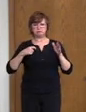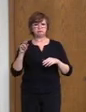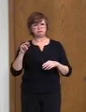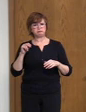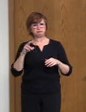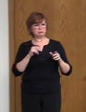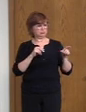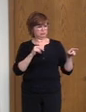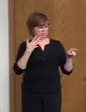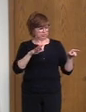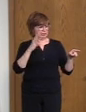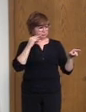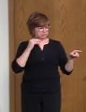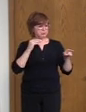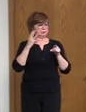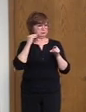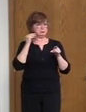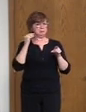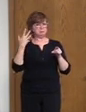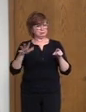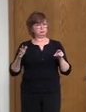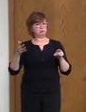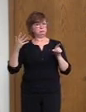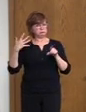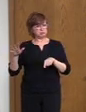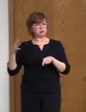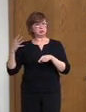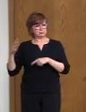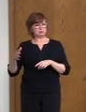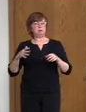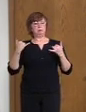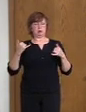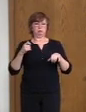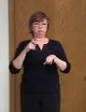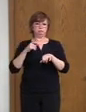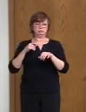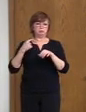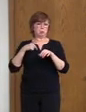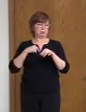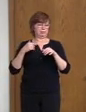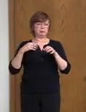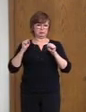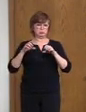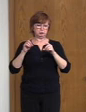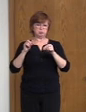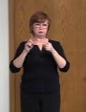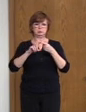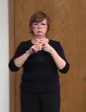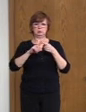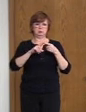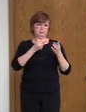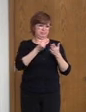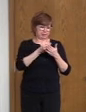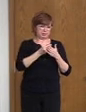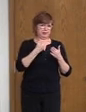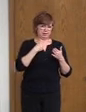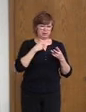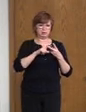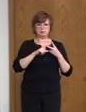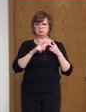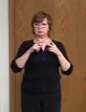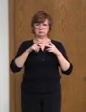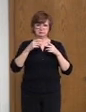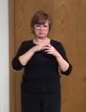all necessary resources to this massive effort. Financial resources, human resources,